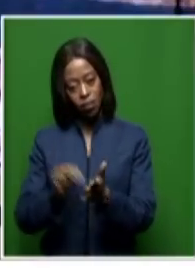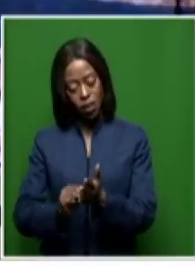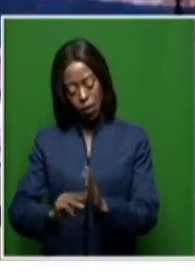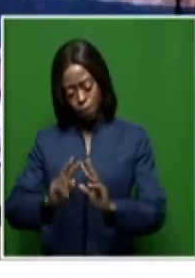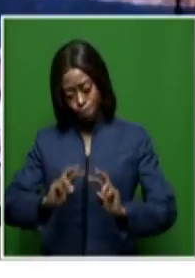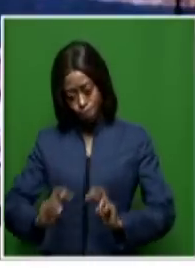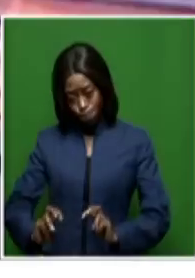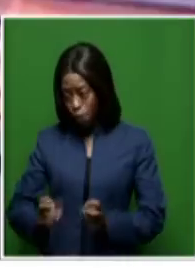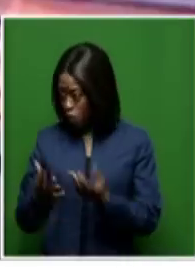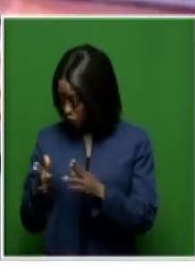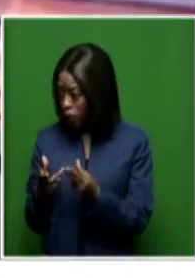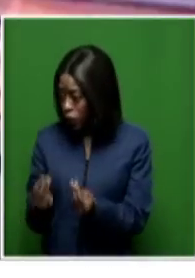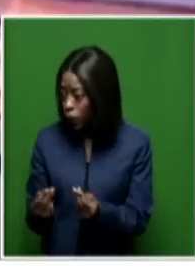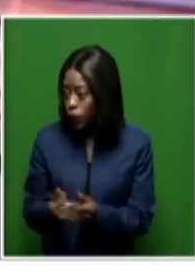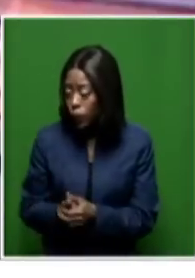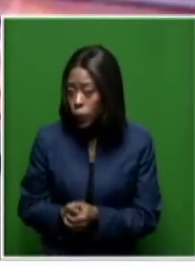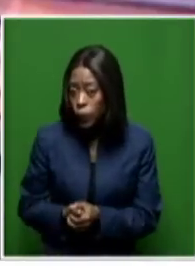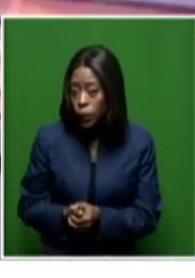Was that done?